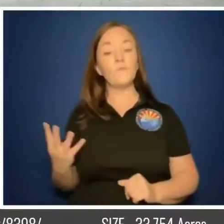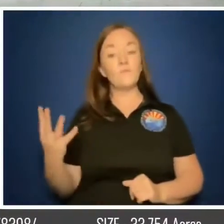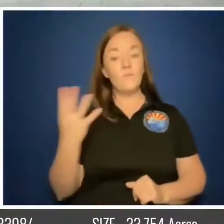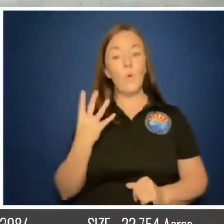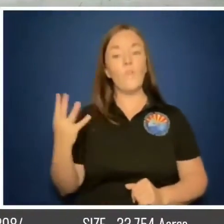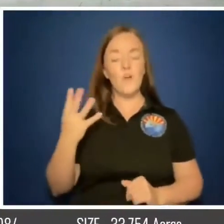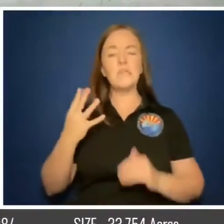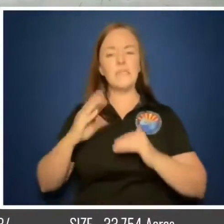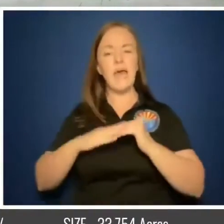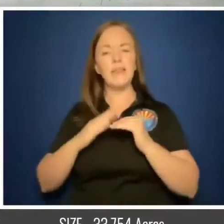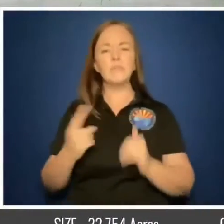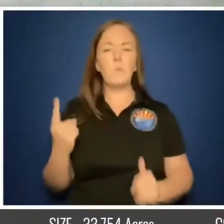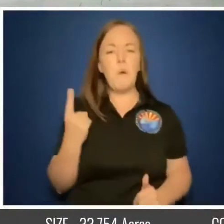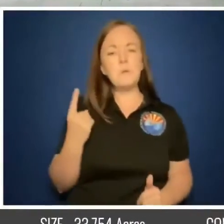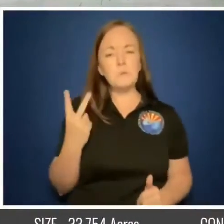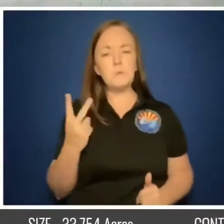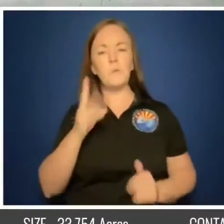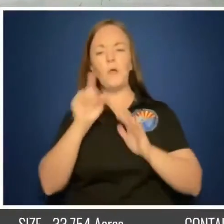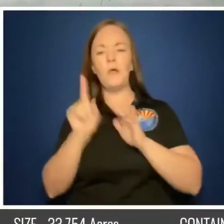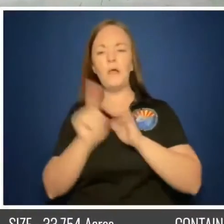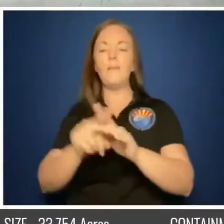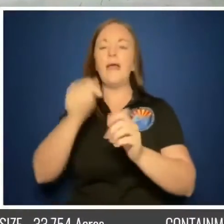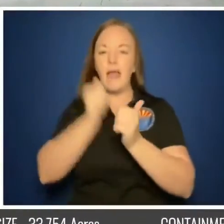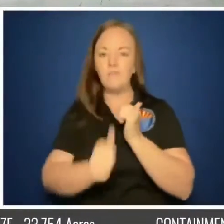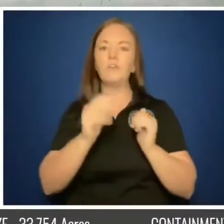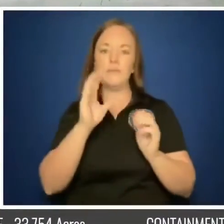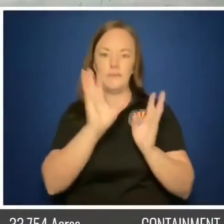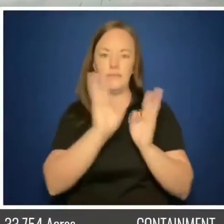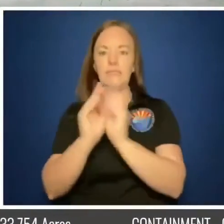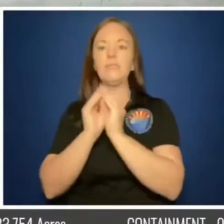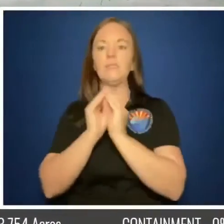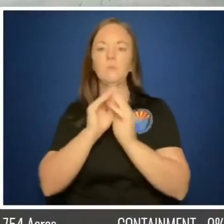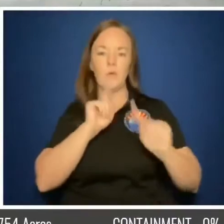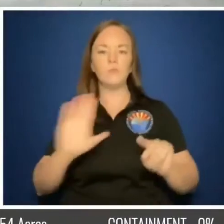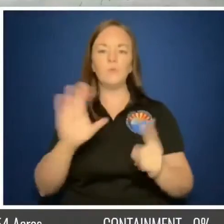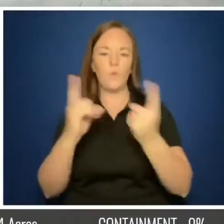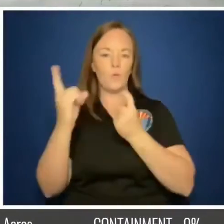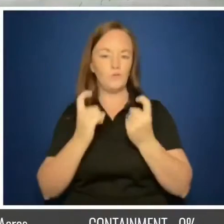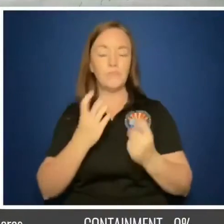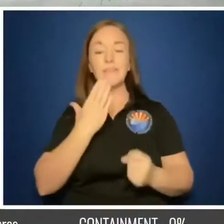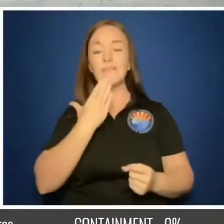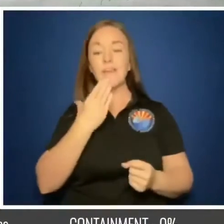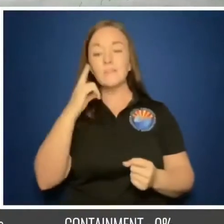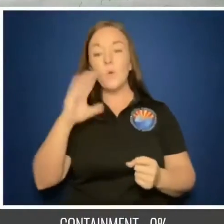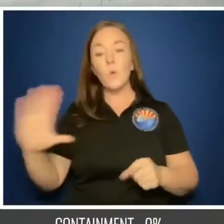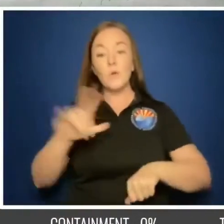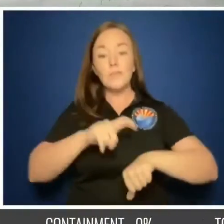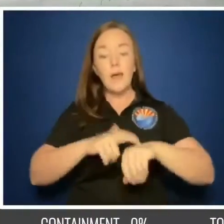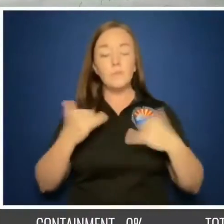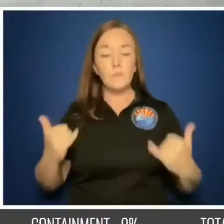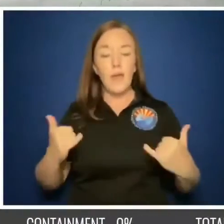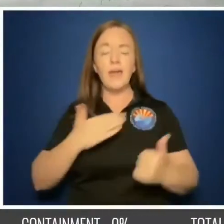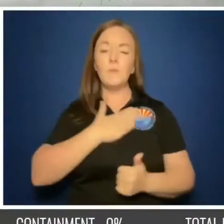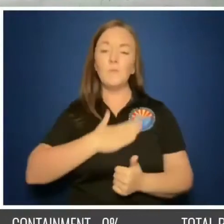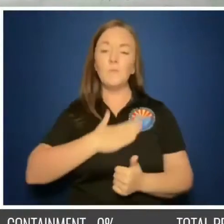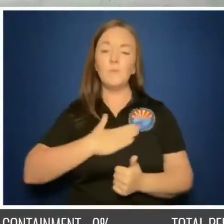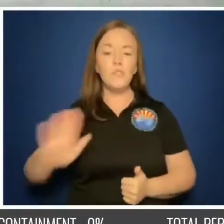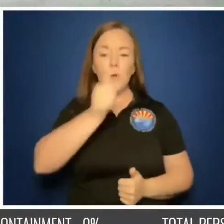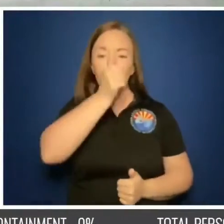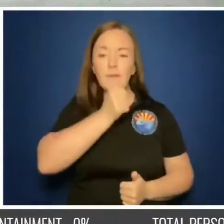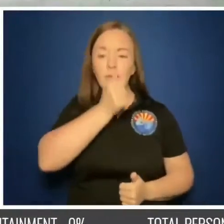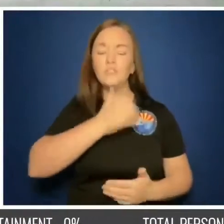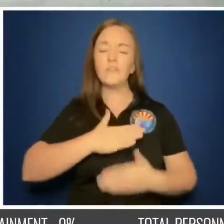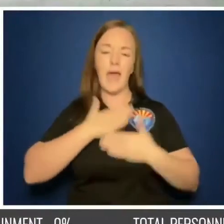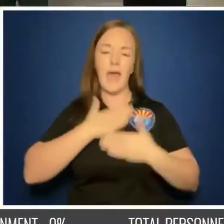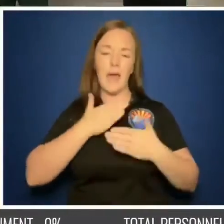one of these community meetings to answer questions. So thanks for the time tonight. We appreciate your patience, and we're glad that the team has come to